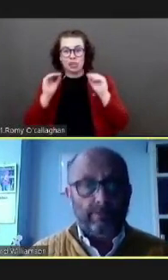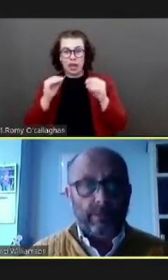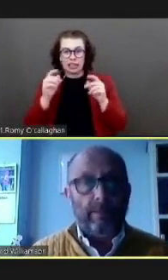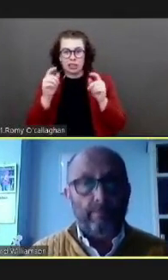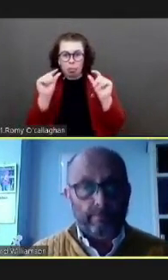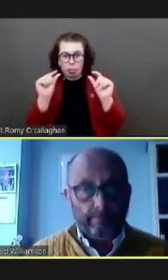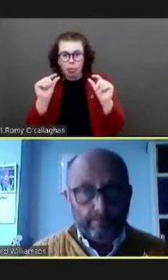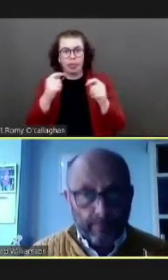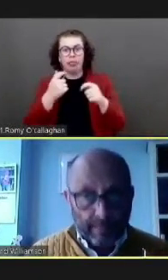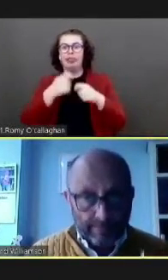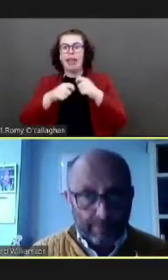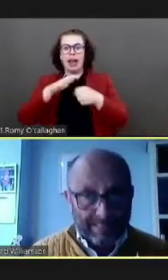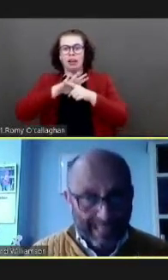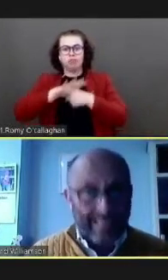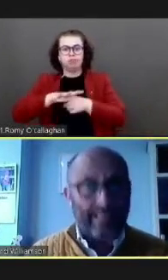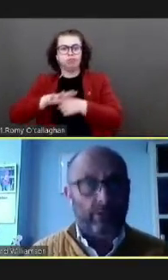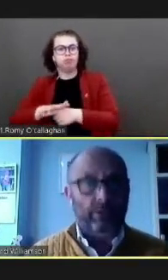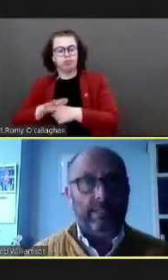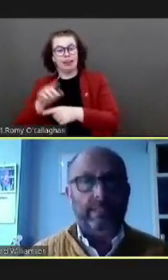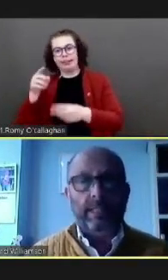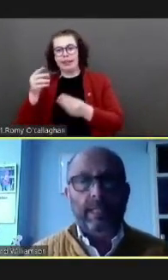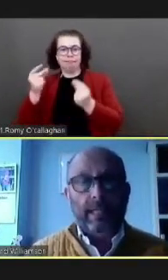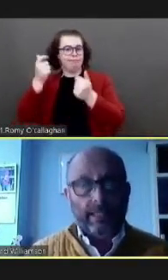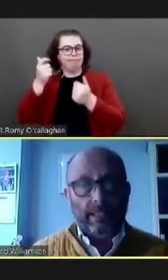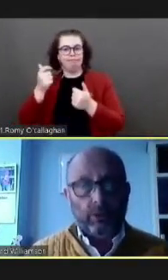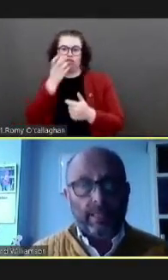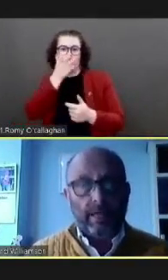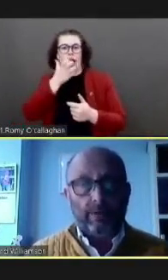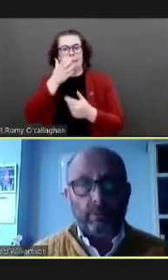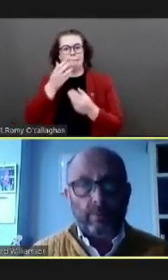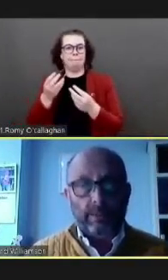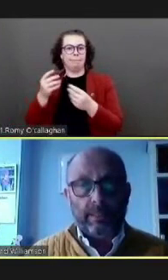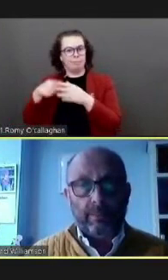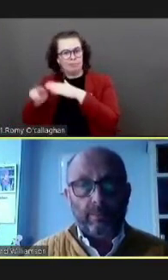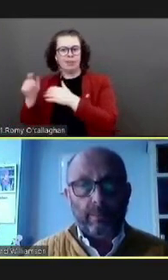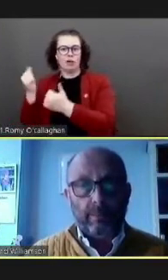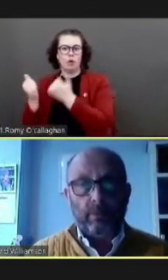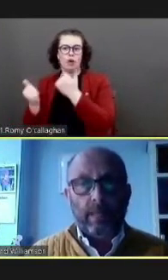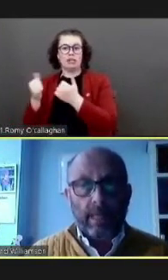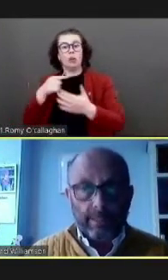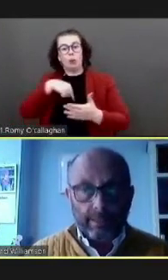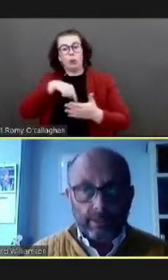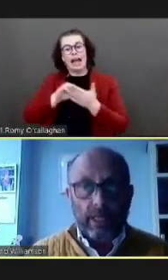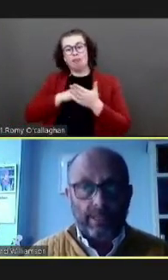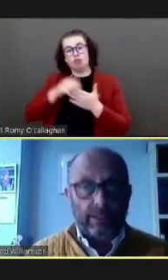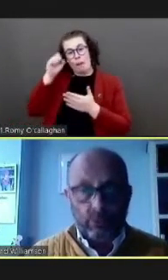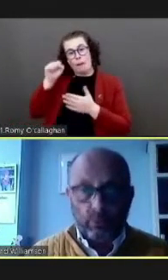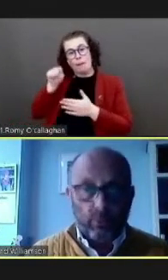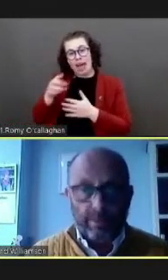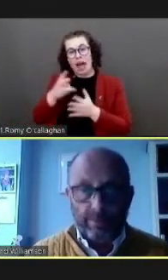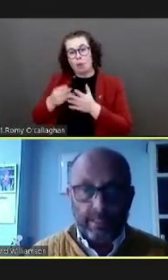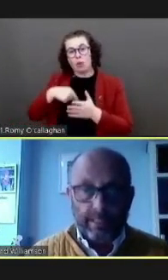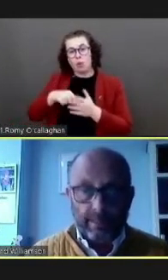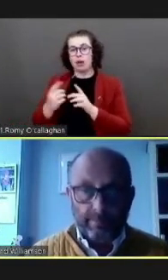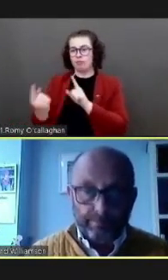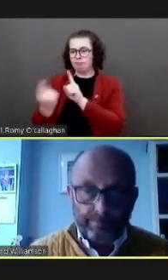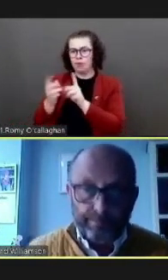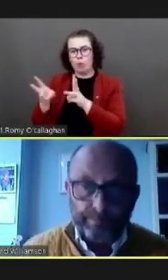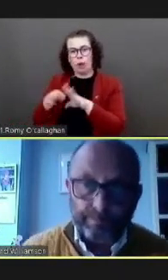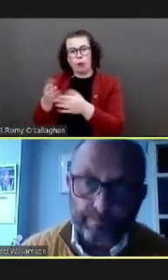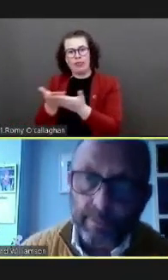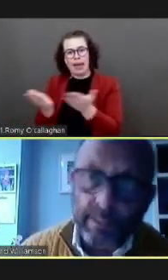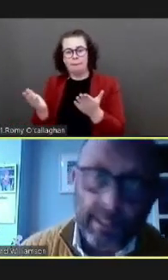And we have to be taking those things into account when we're dealing with people and in the challenges that we're thinking